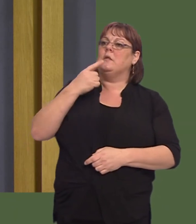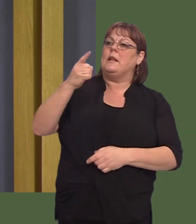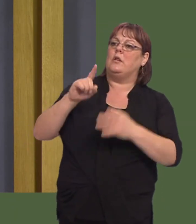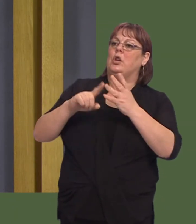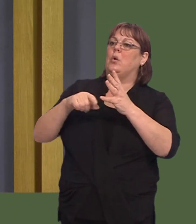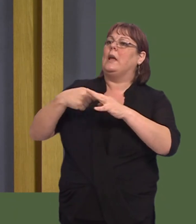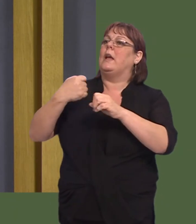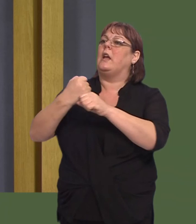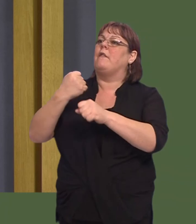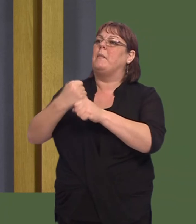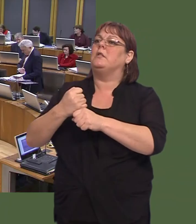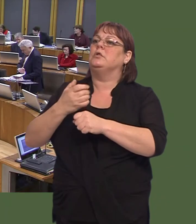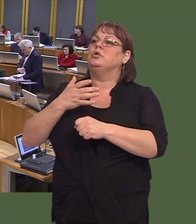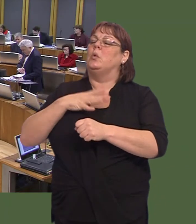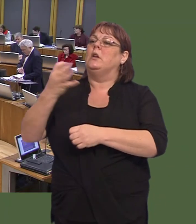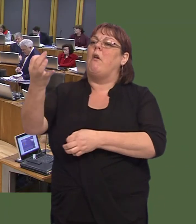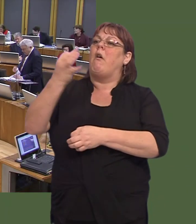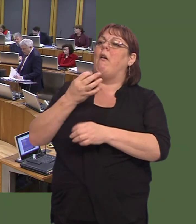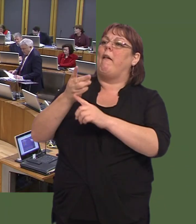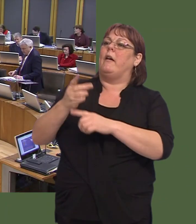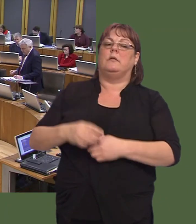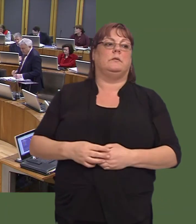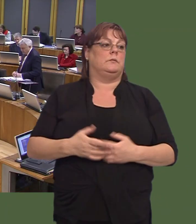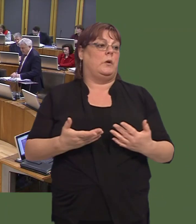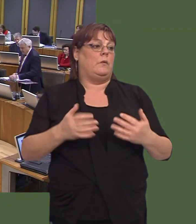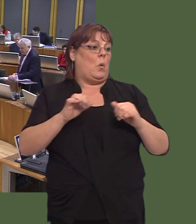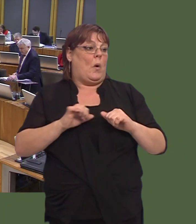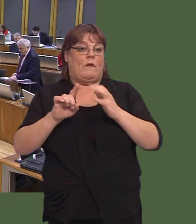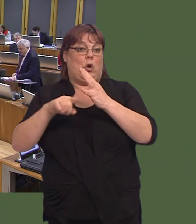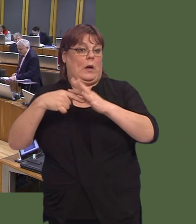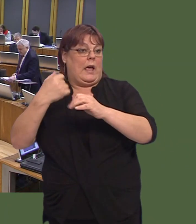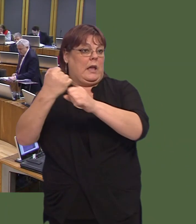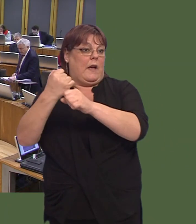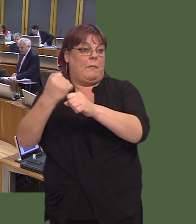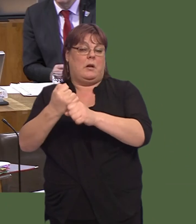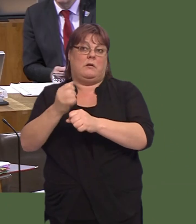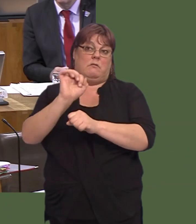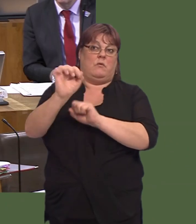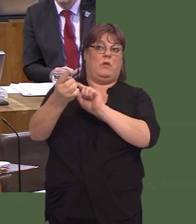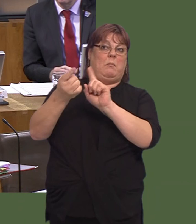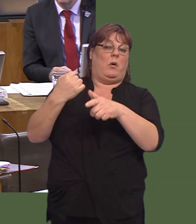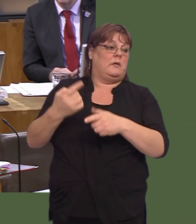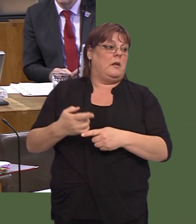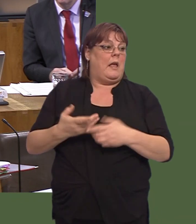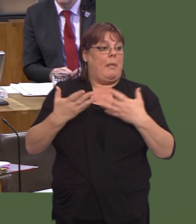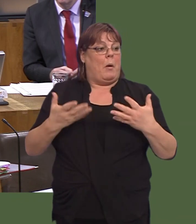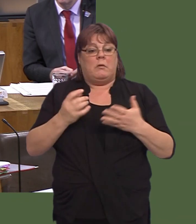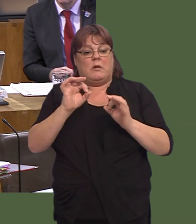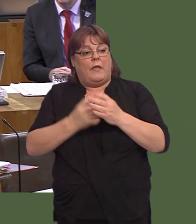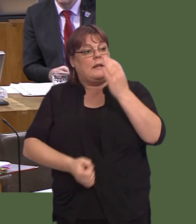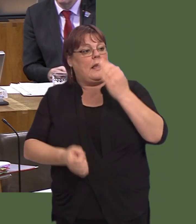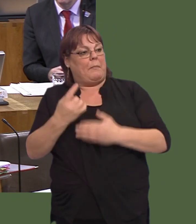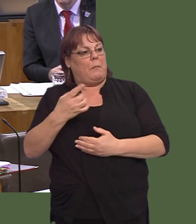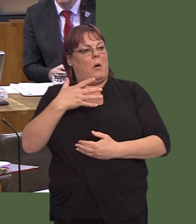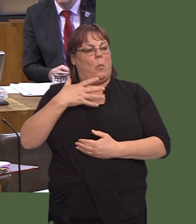Government is no longer necessary in future? Well, we await a response from the UK Government. Right? I say quite clearly to the member that there will be no action on this